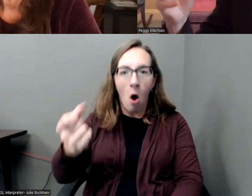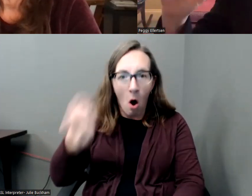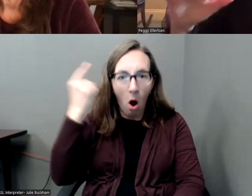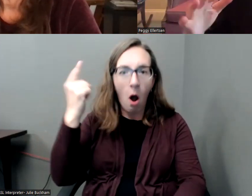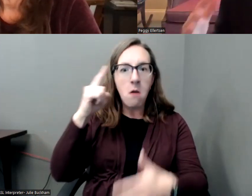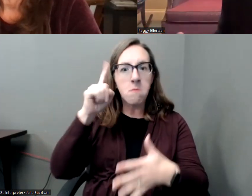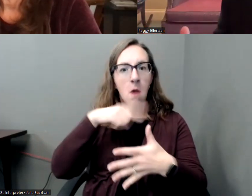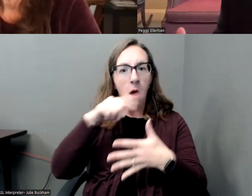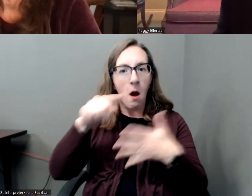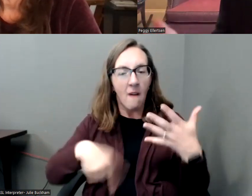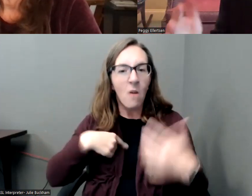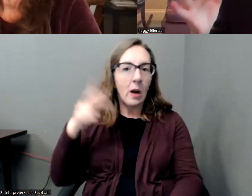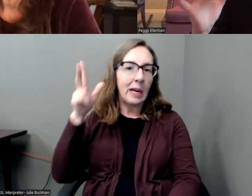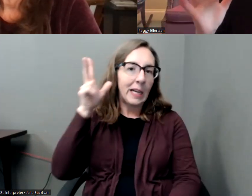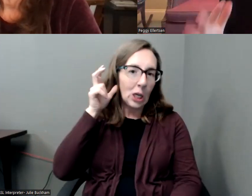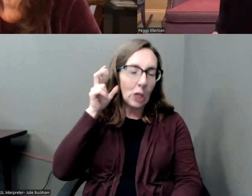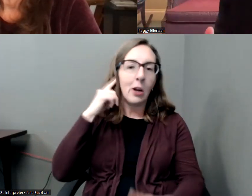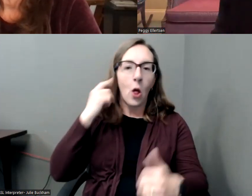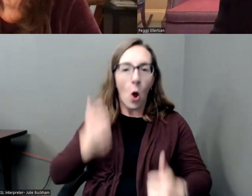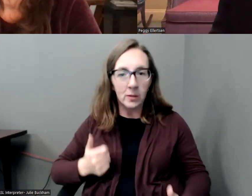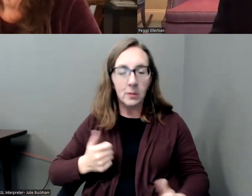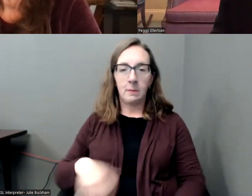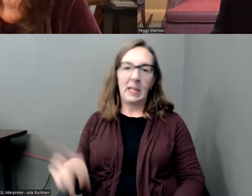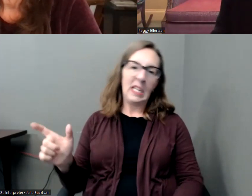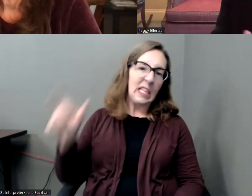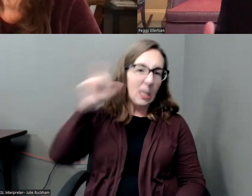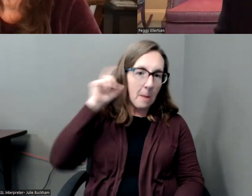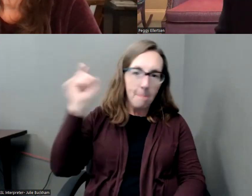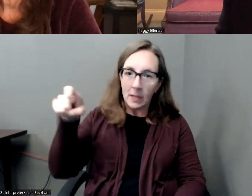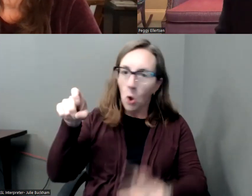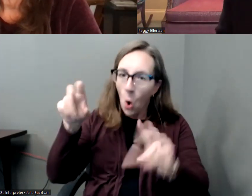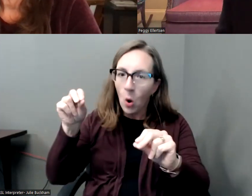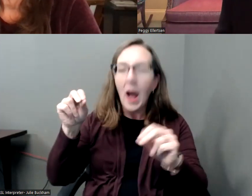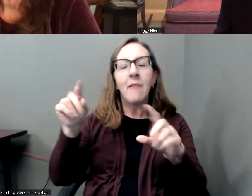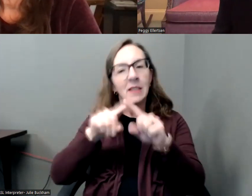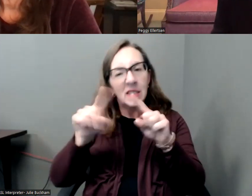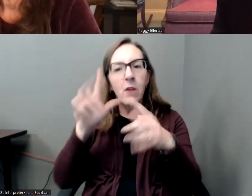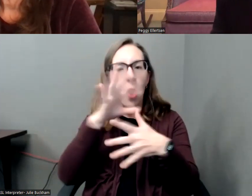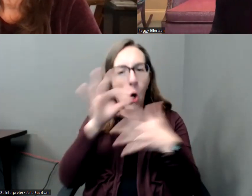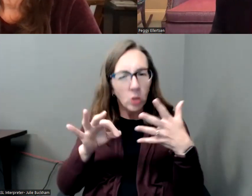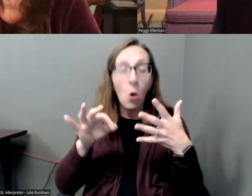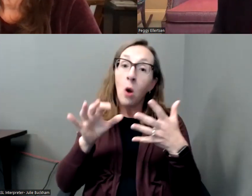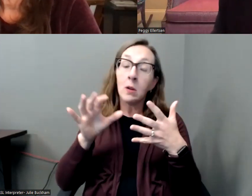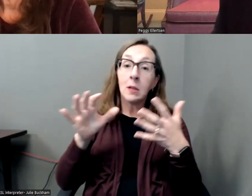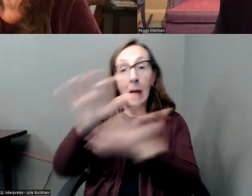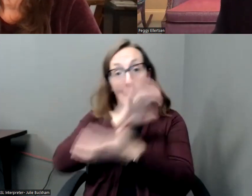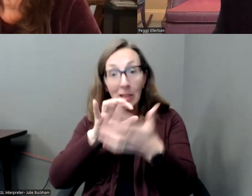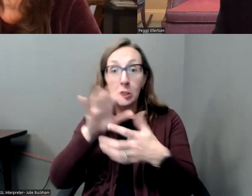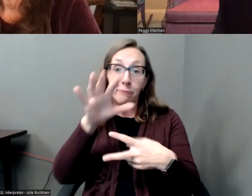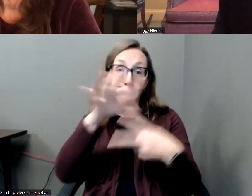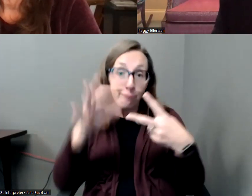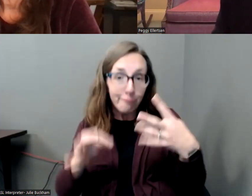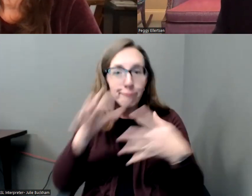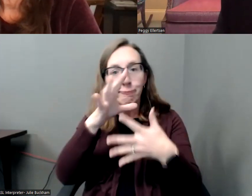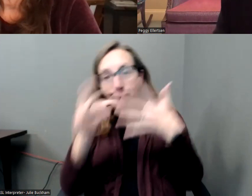not just hearing aids. It's not just one thing. It can be a whole combination of things. I also,